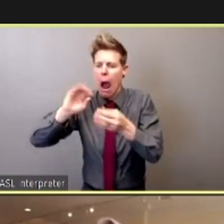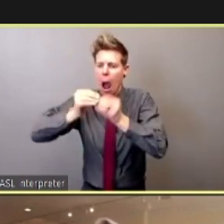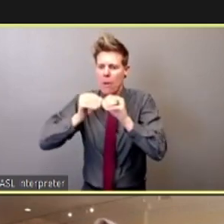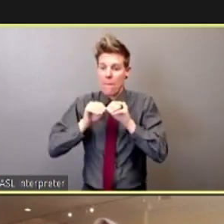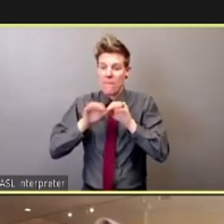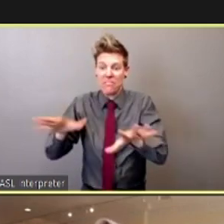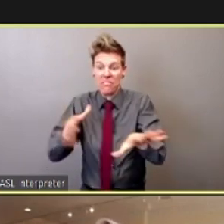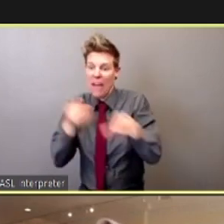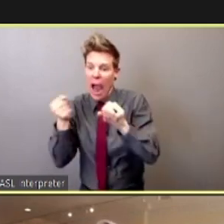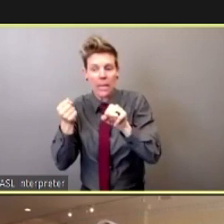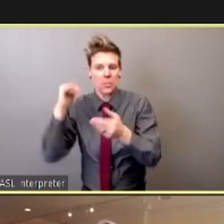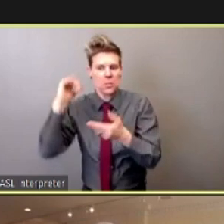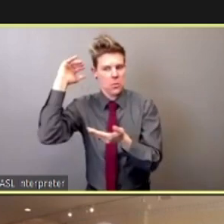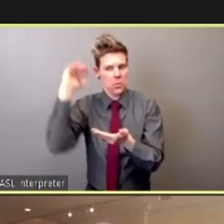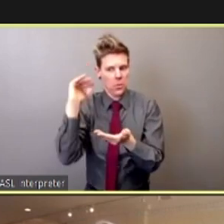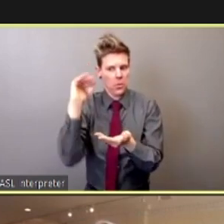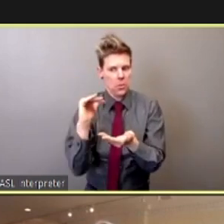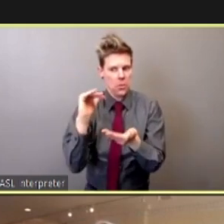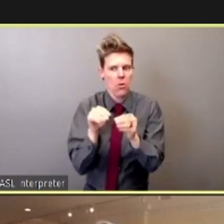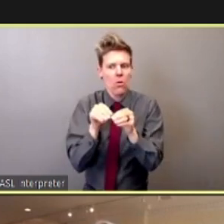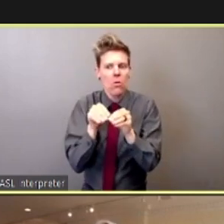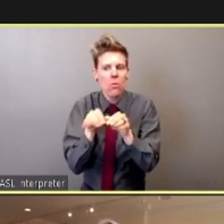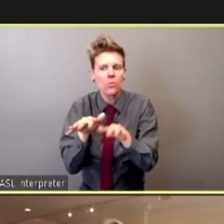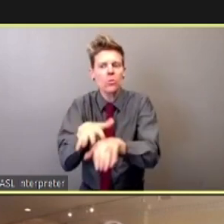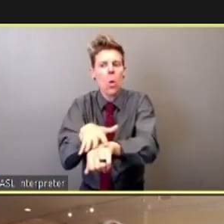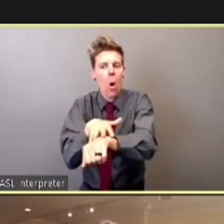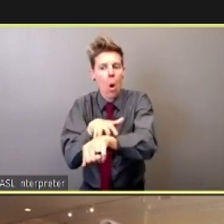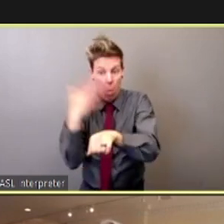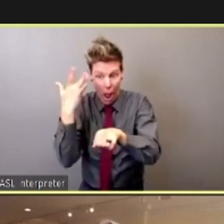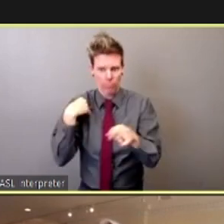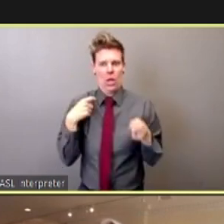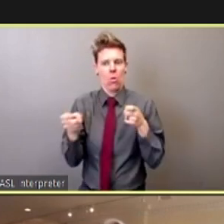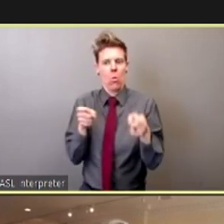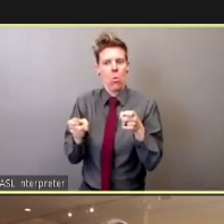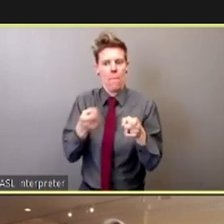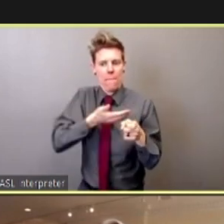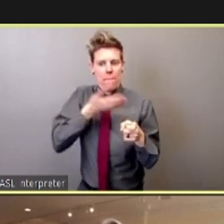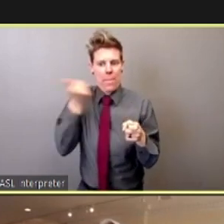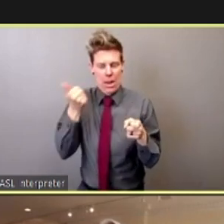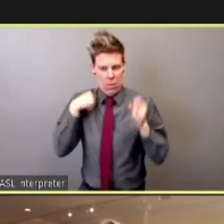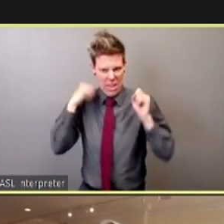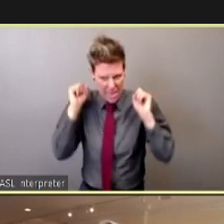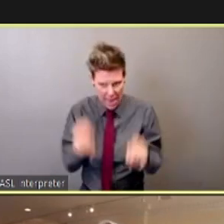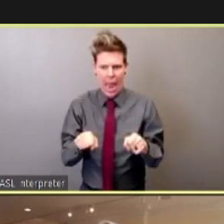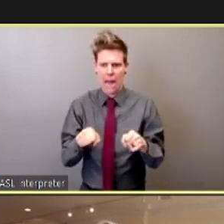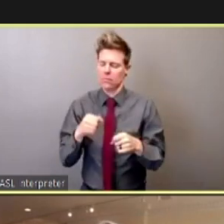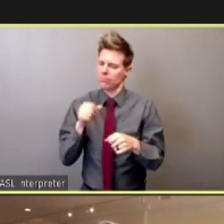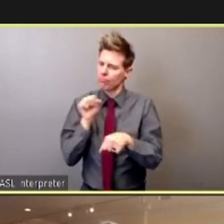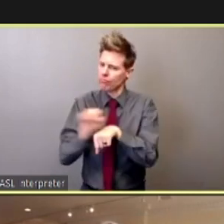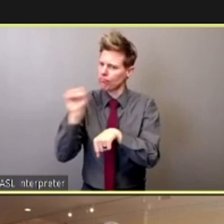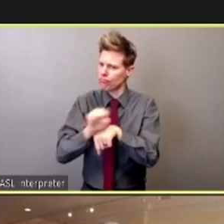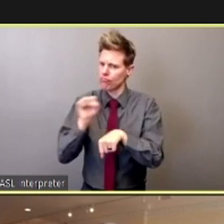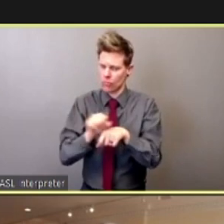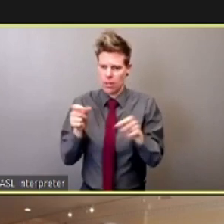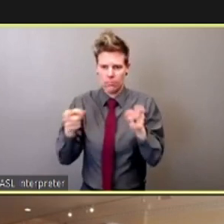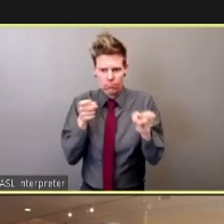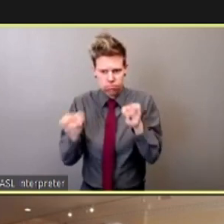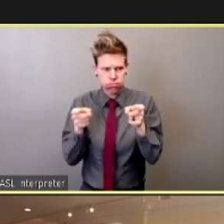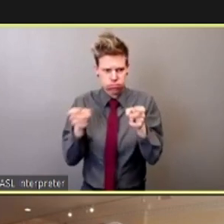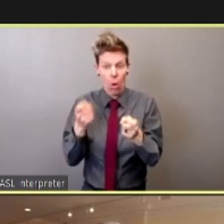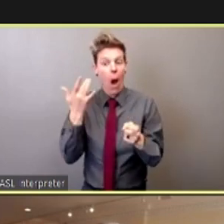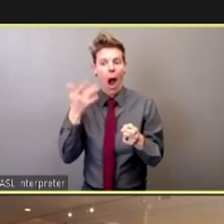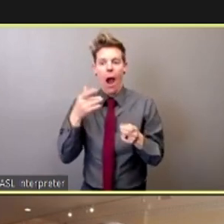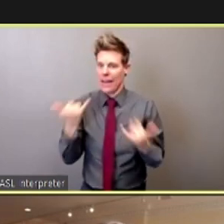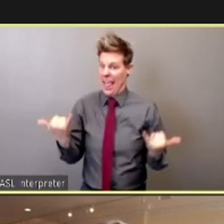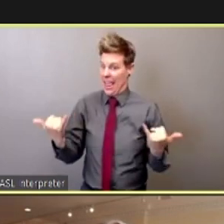which means we have sort of managed control. It also means that we're doing a good job with vaccines. It's both. So I really